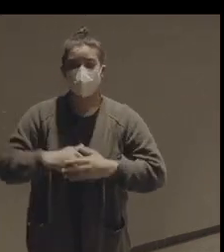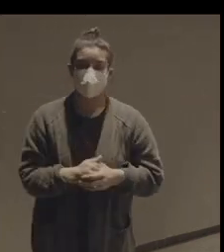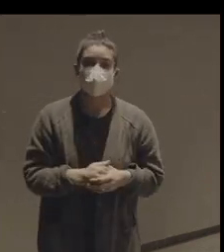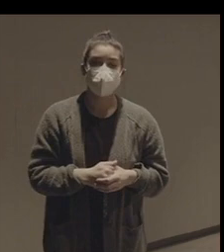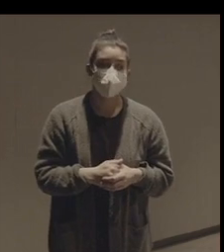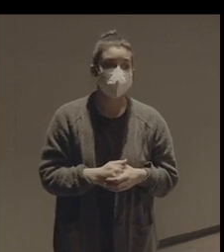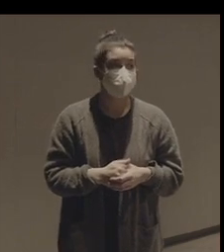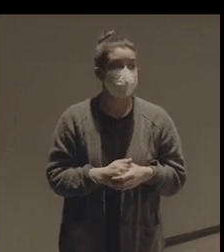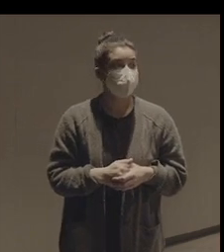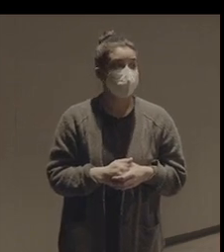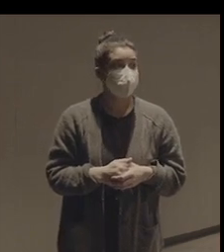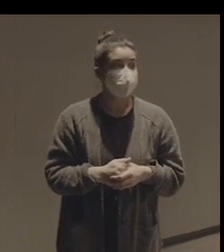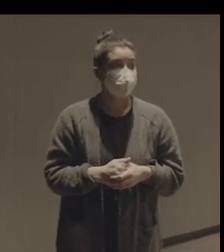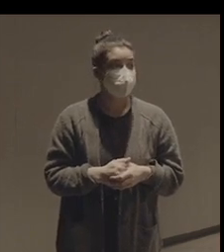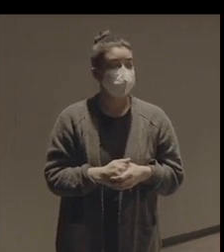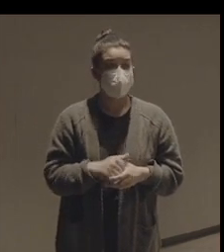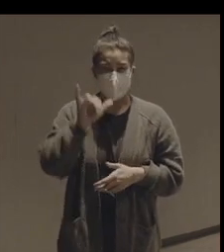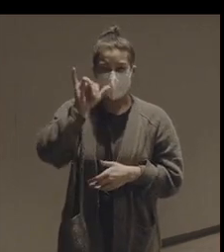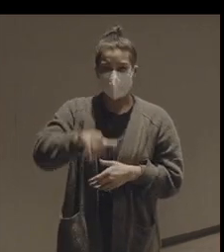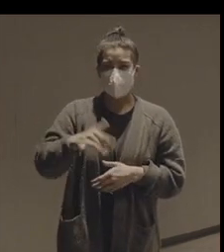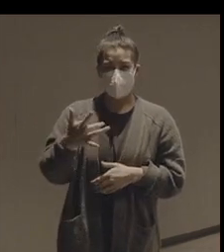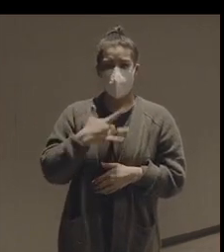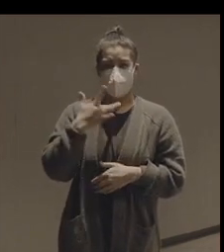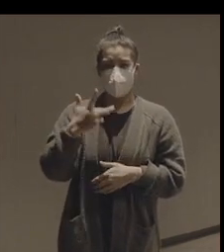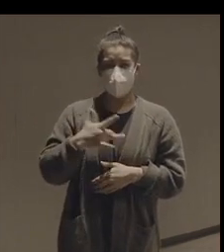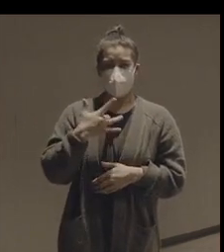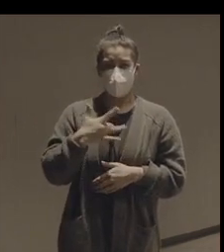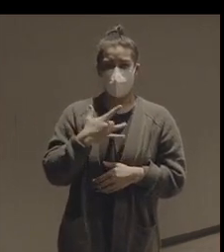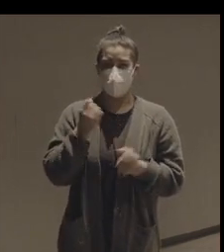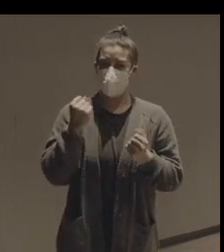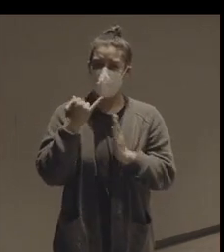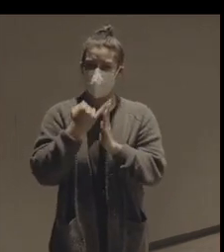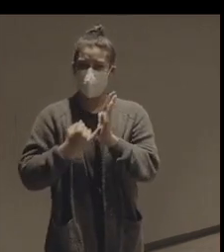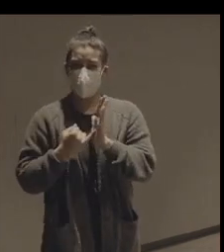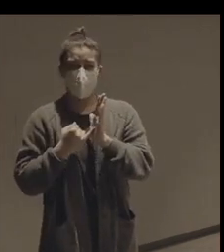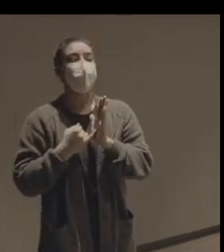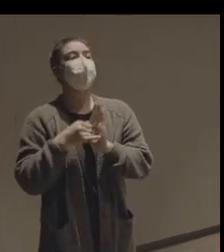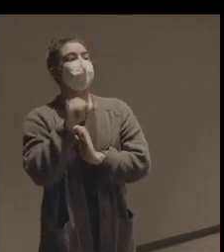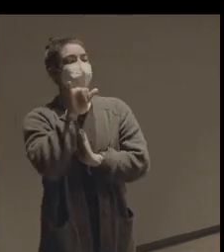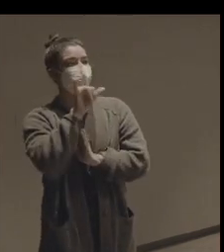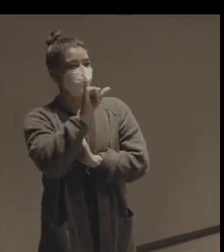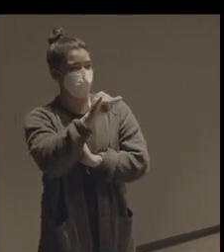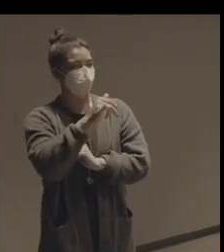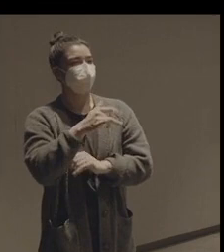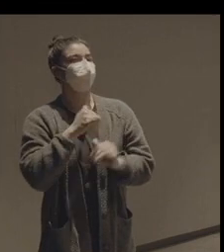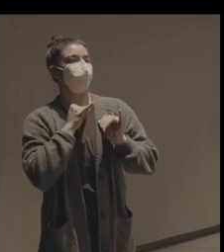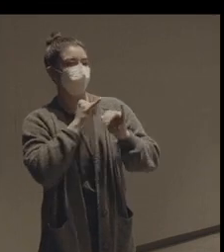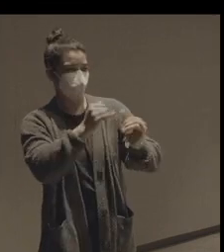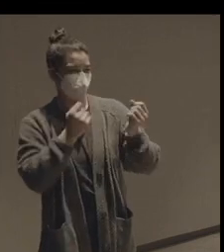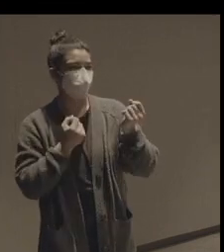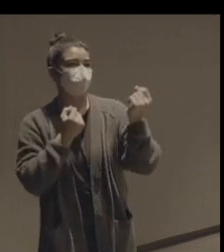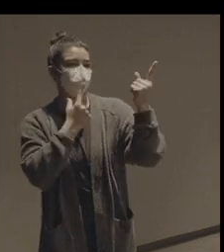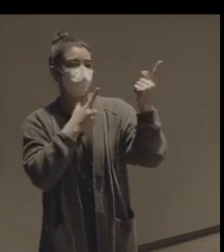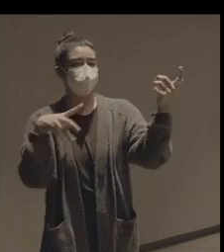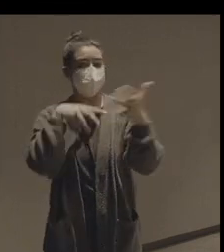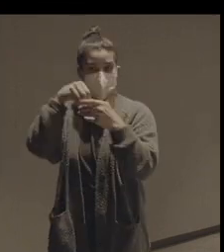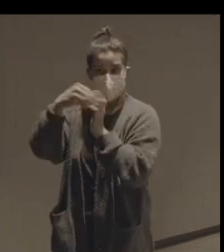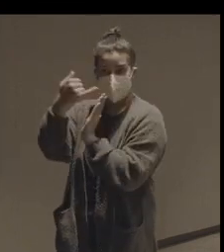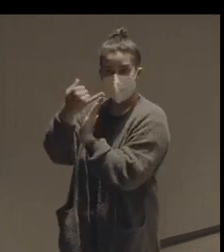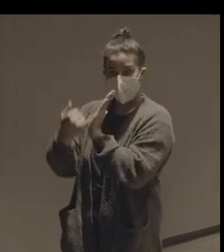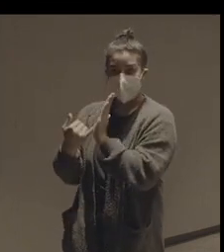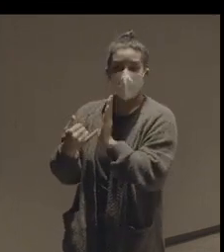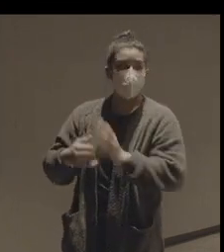Chris Burden and Mike Kelly. And I love this Catholic bird box, birdhouse, with the easy way and the hard